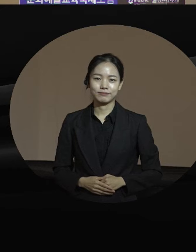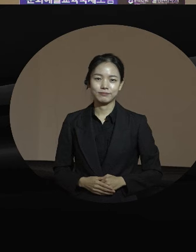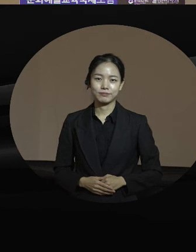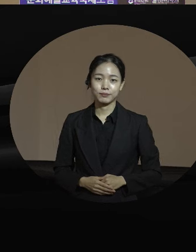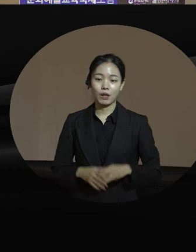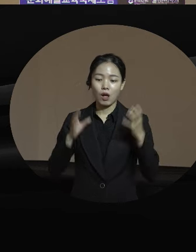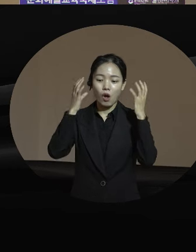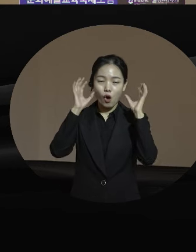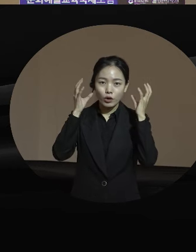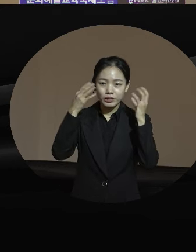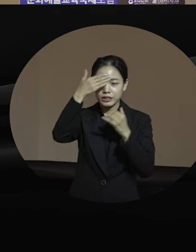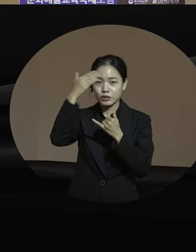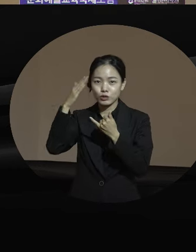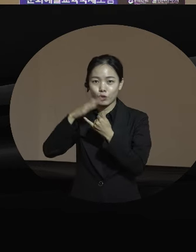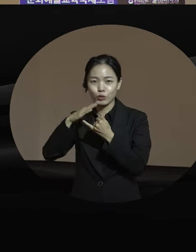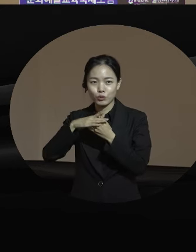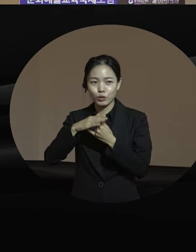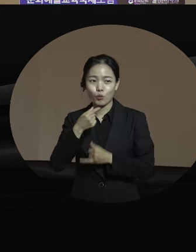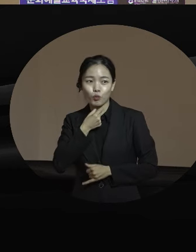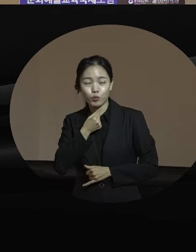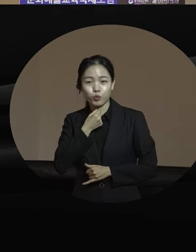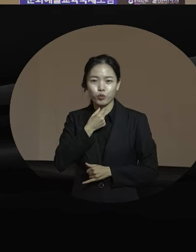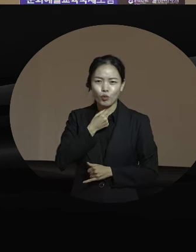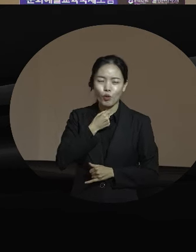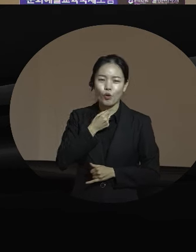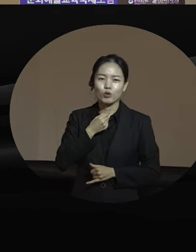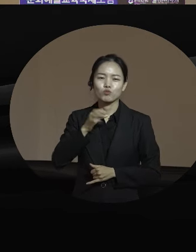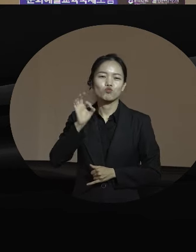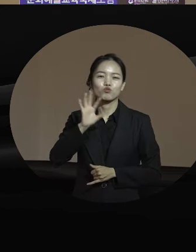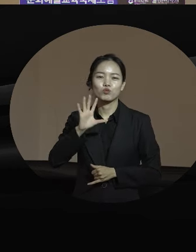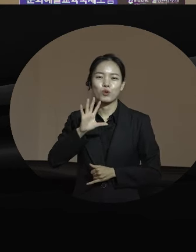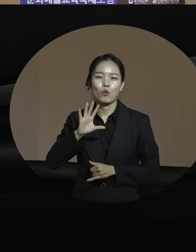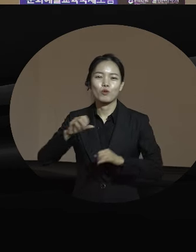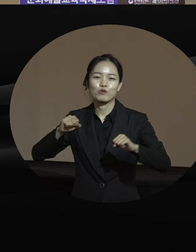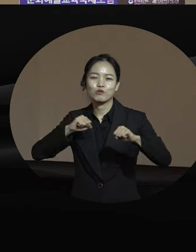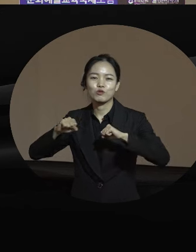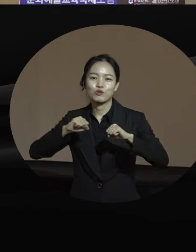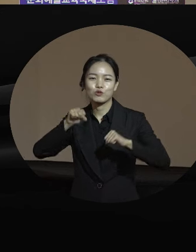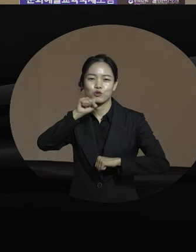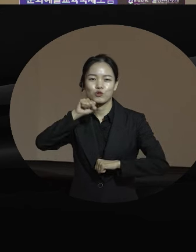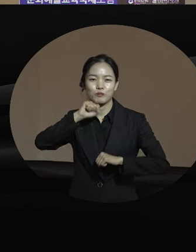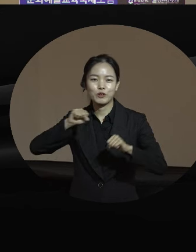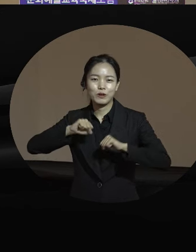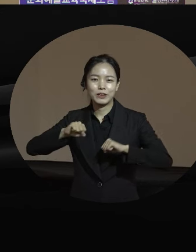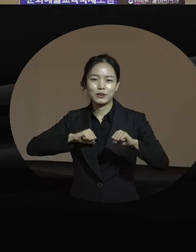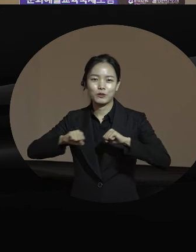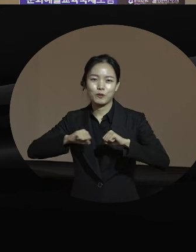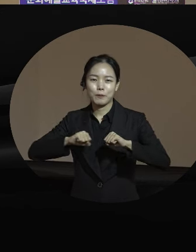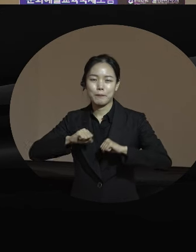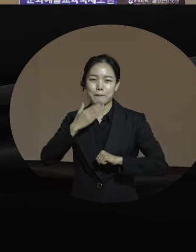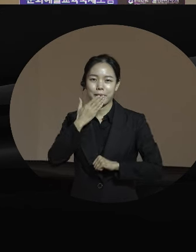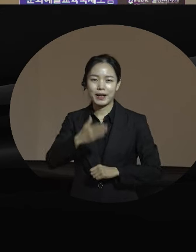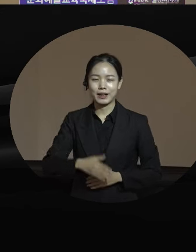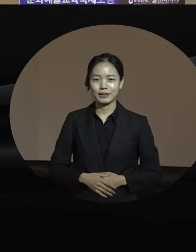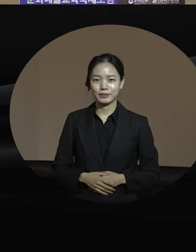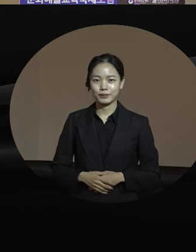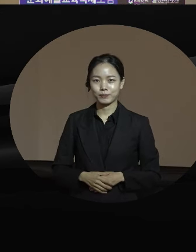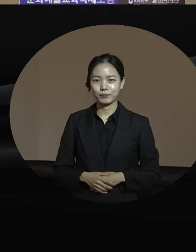model have been organized in 85% of the municipalities in Finland during this school